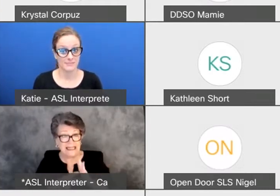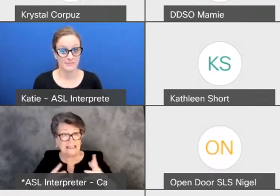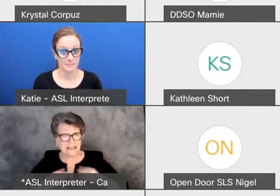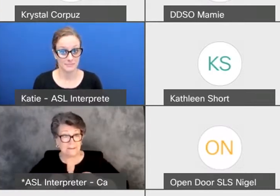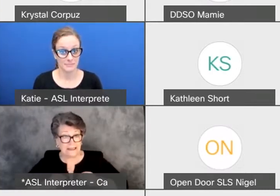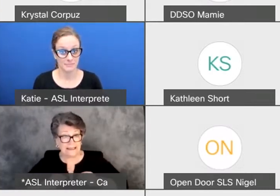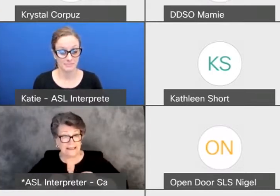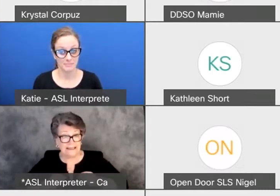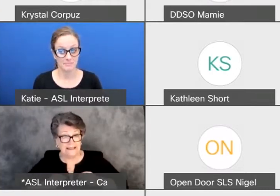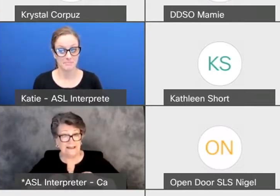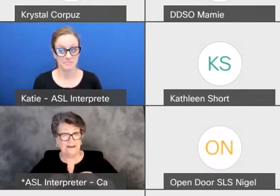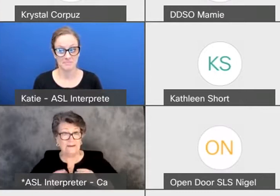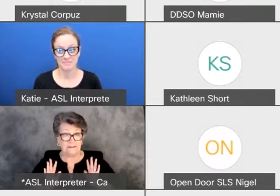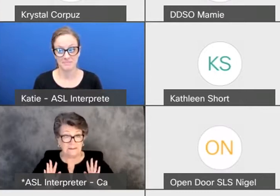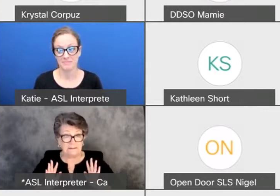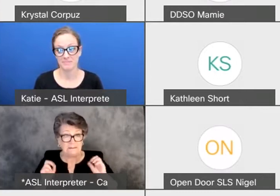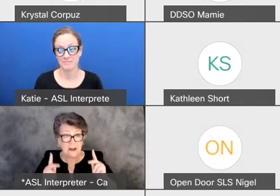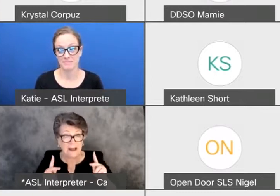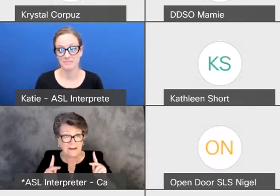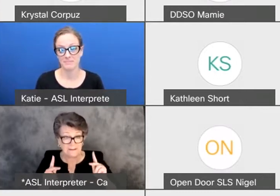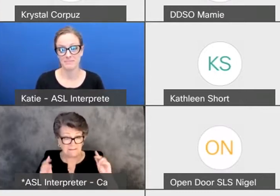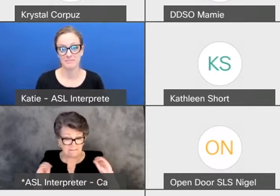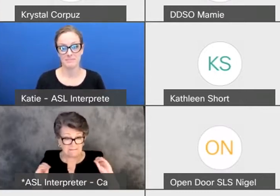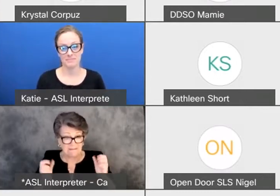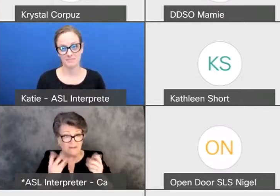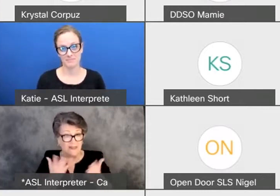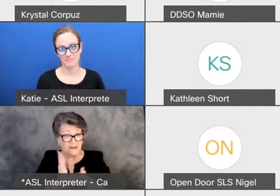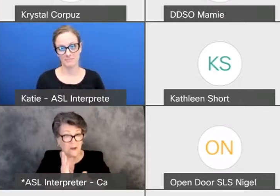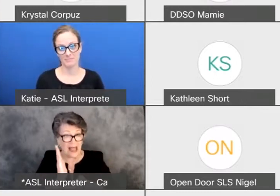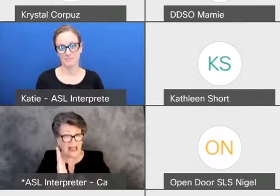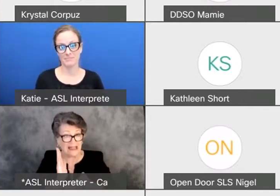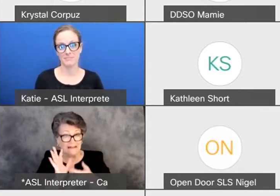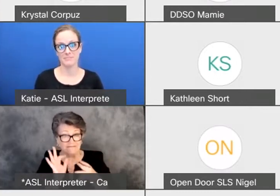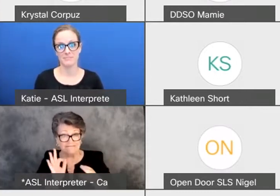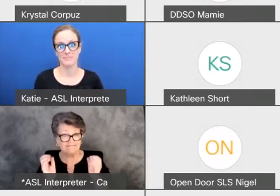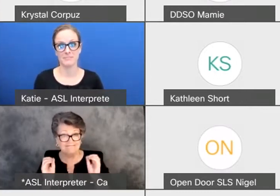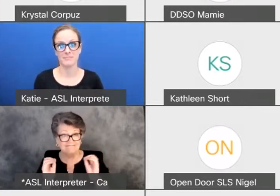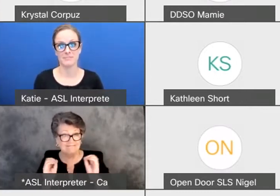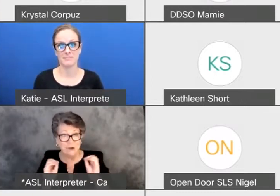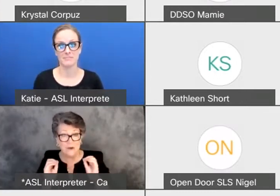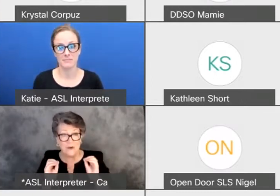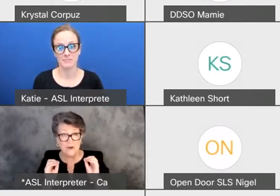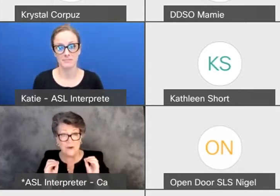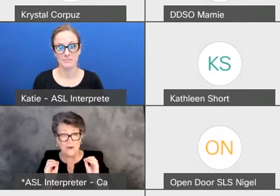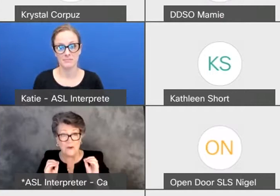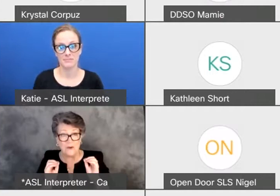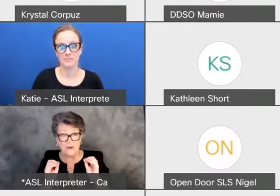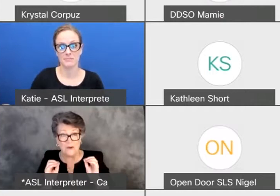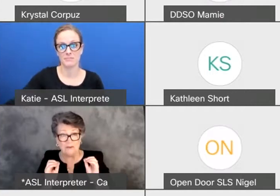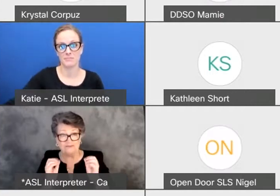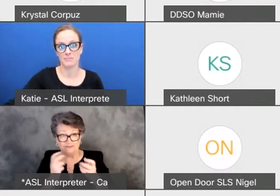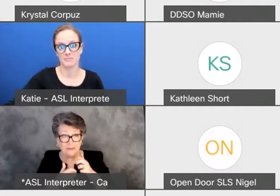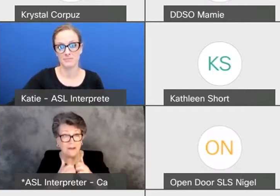it's okay that we haven't created a process that is totally unworkable for folks, and all of our service providers are unhappy with it.